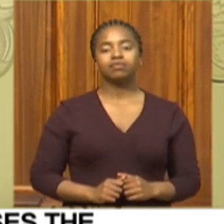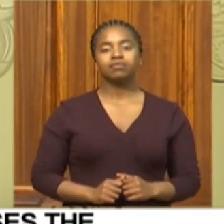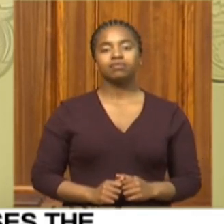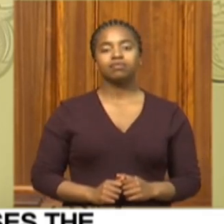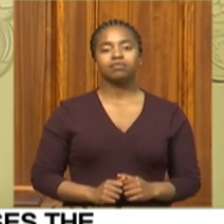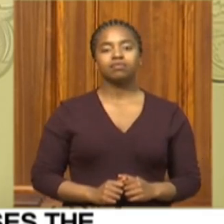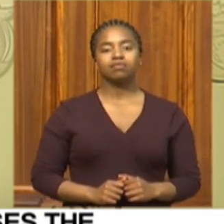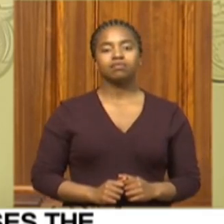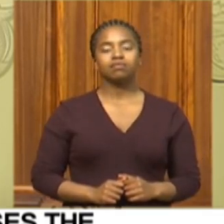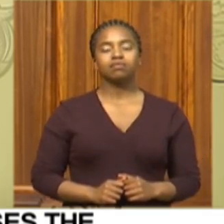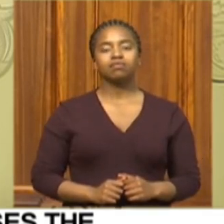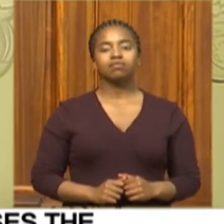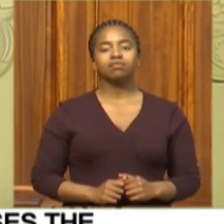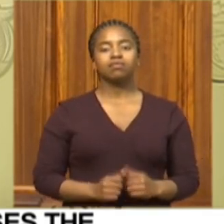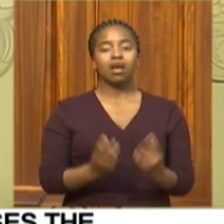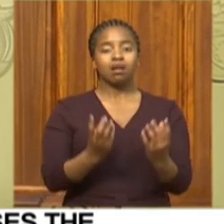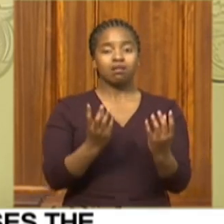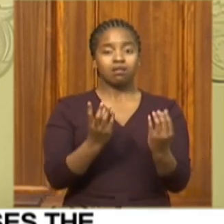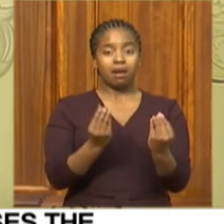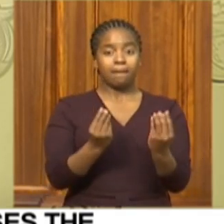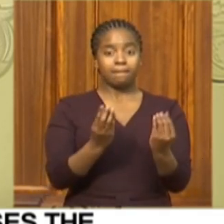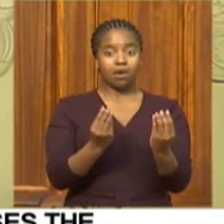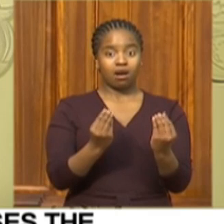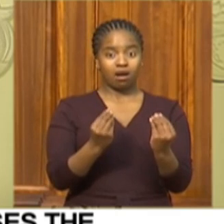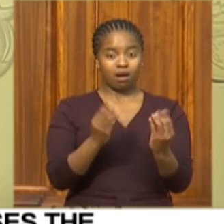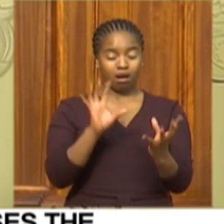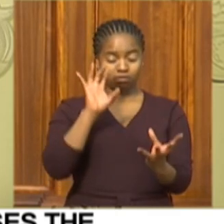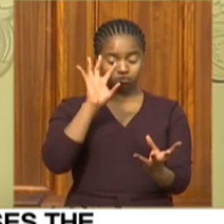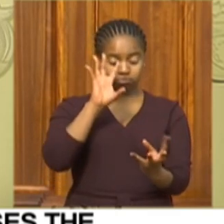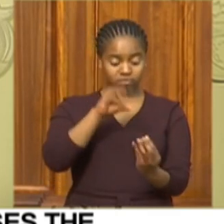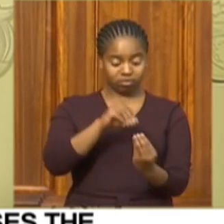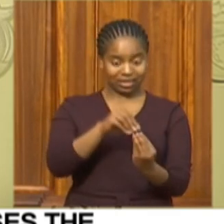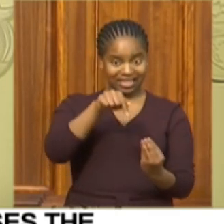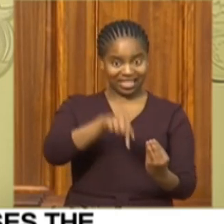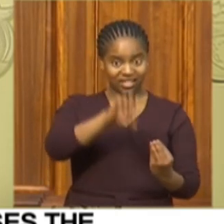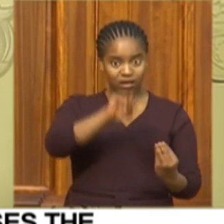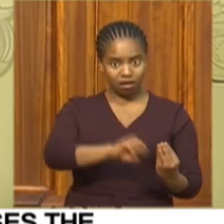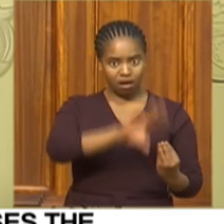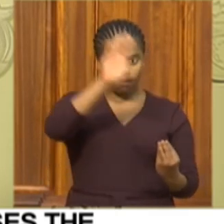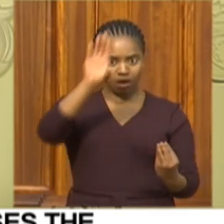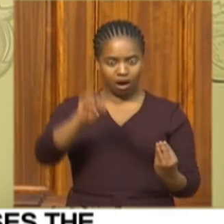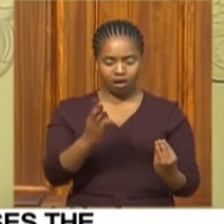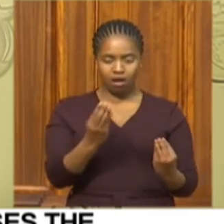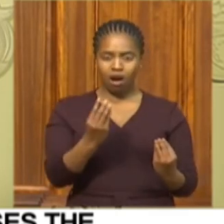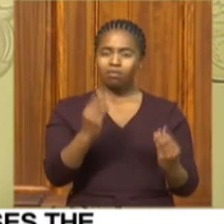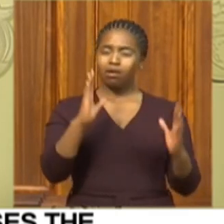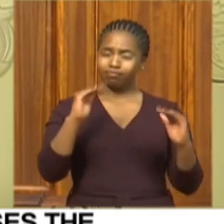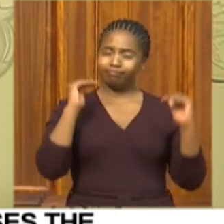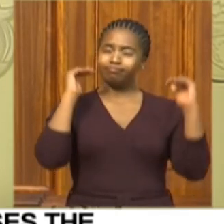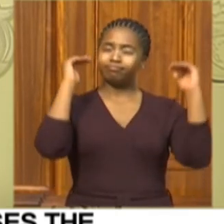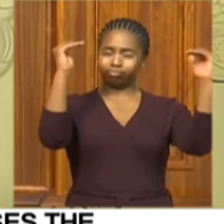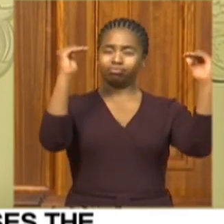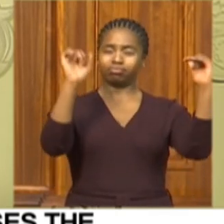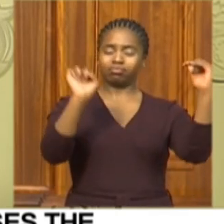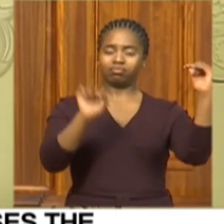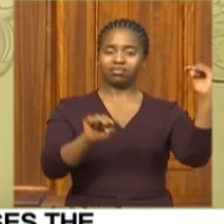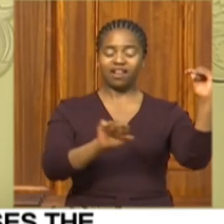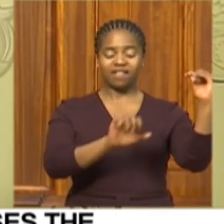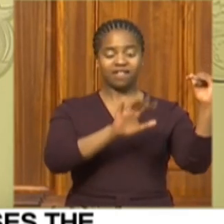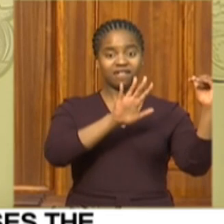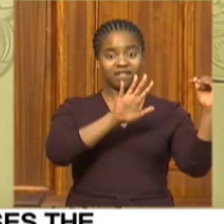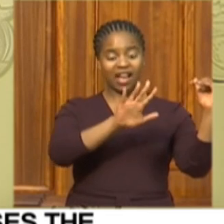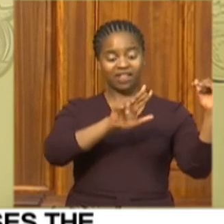The cumulative number of cases in our country remains extremely high, though, at